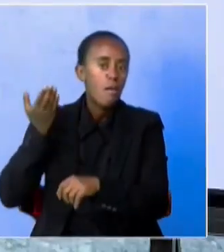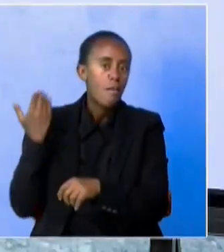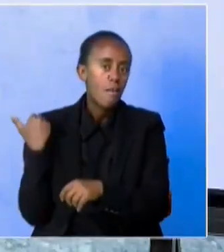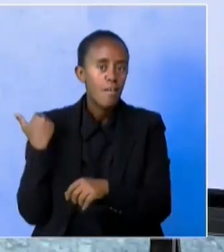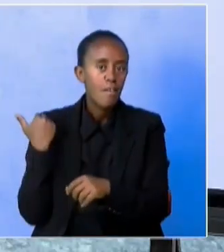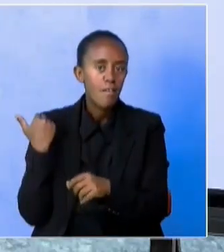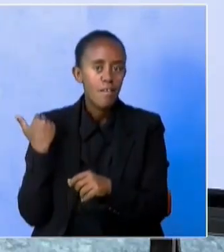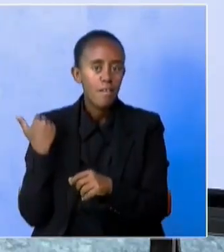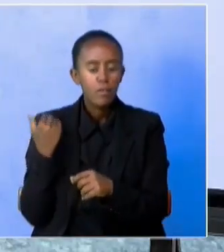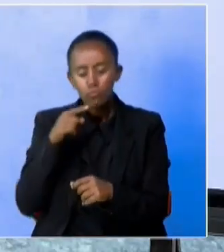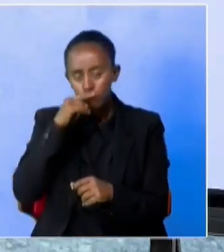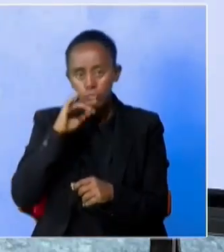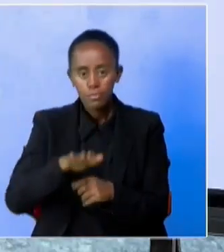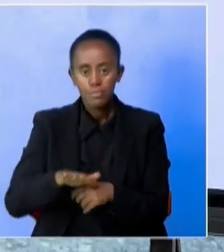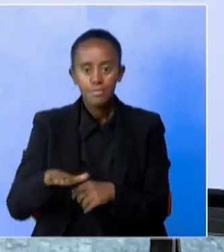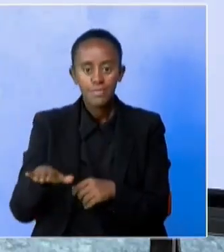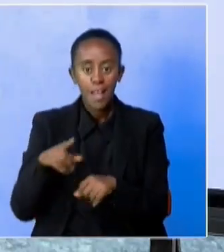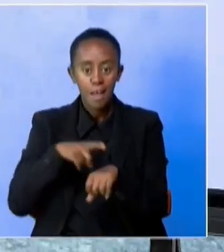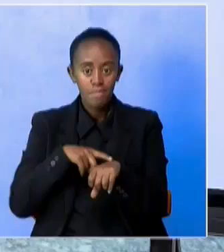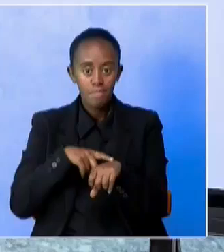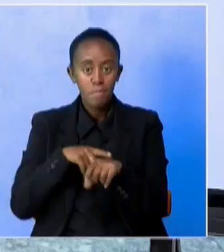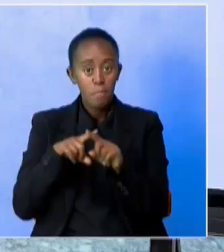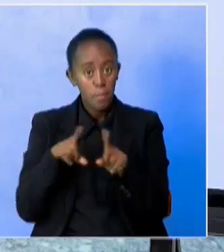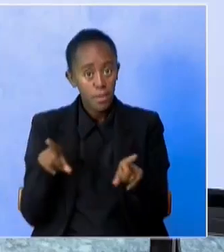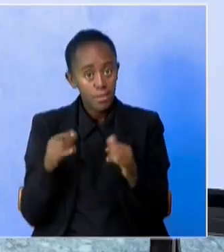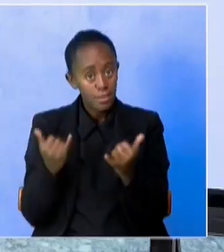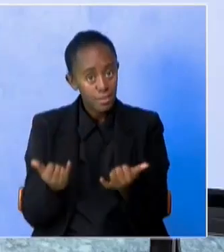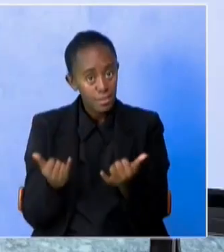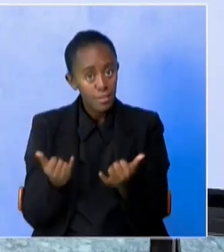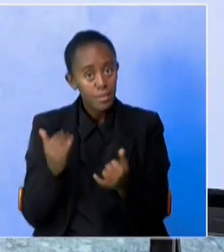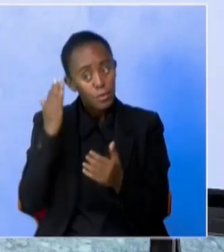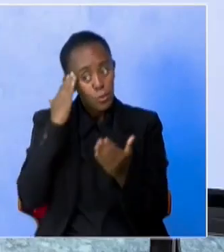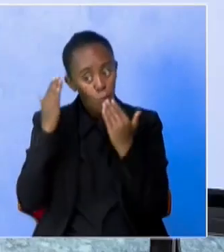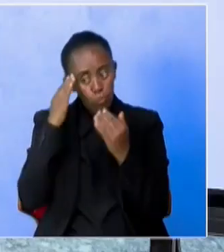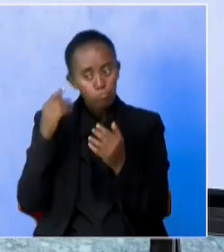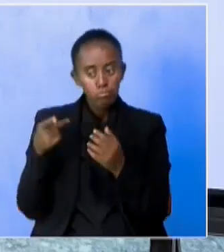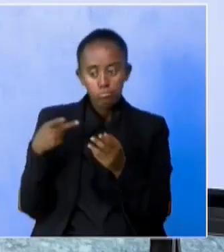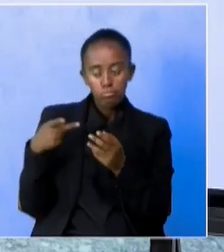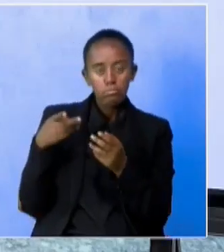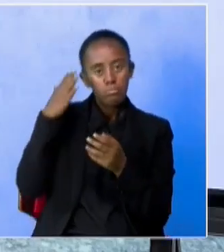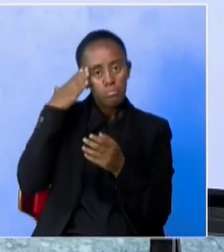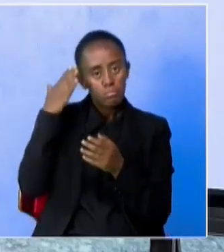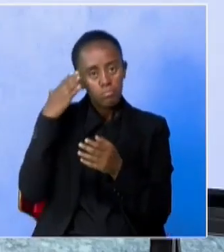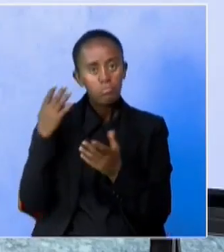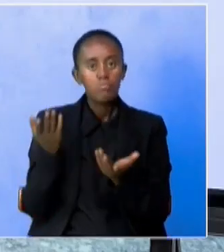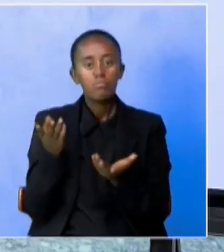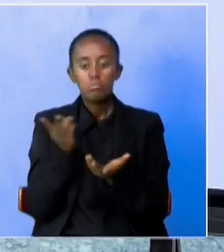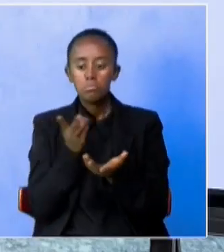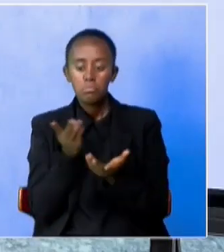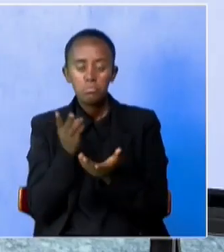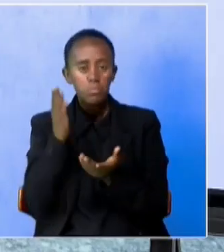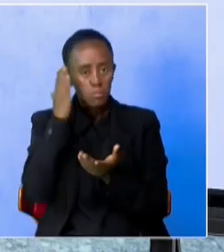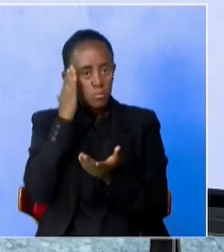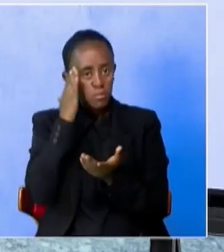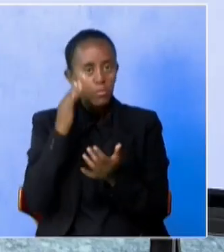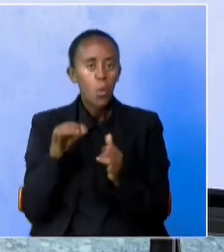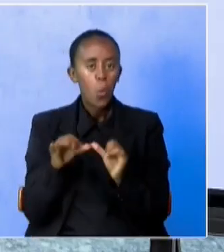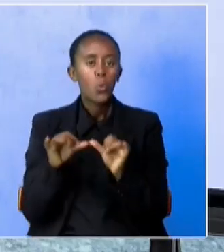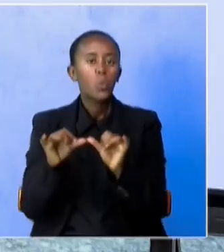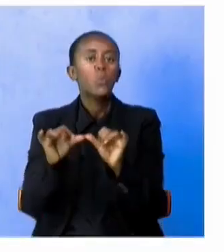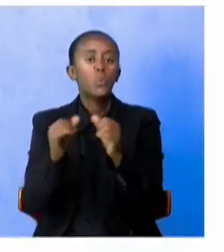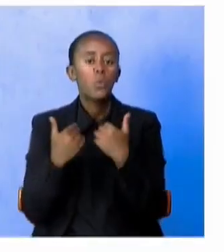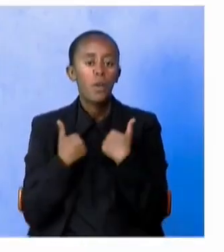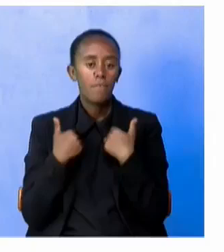they still know each other. They still know each other. That means it has continuation. Another example.